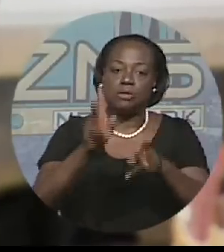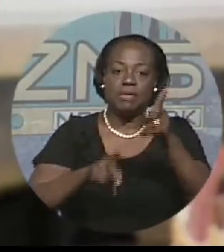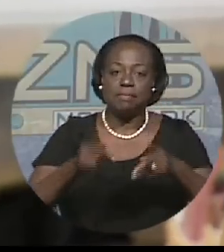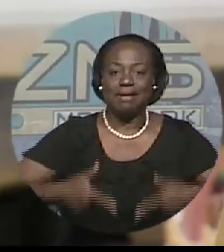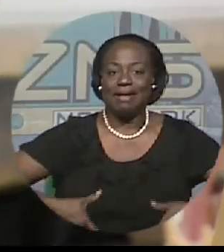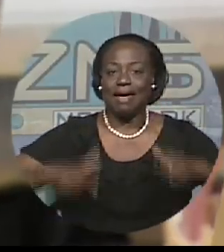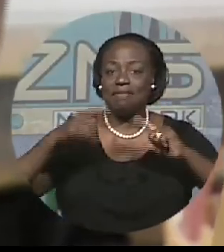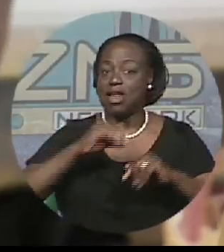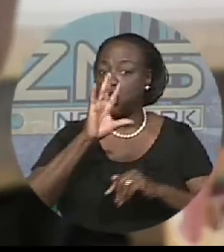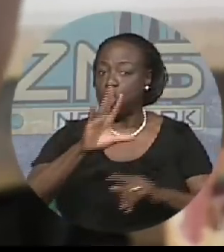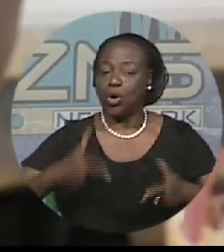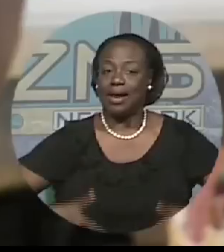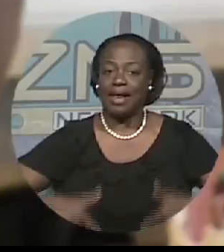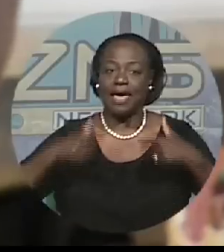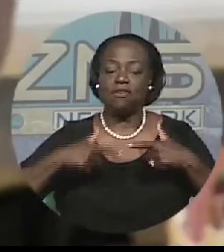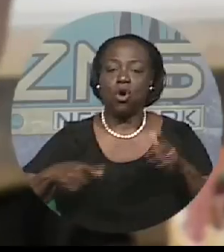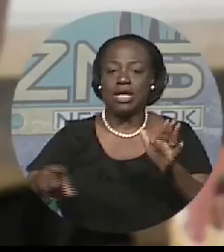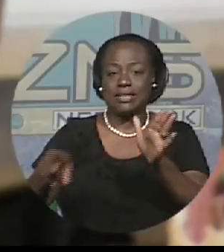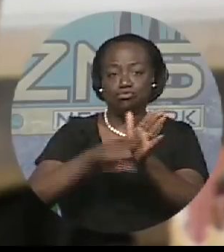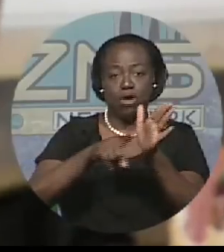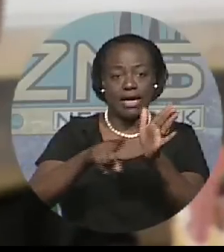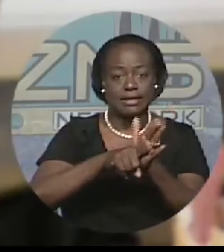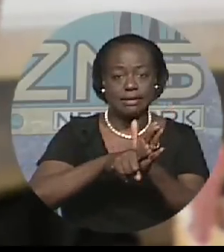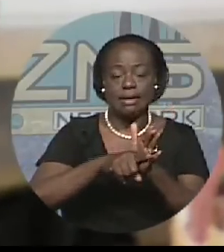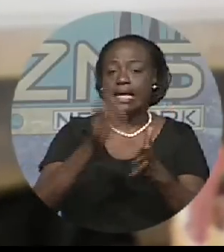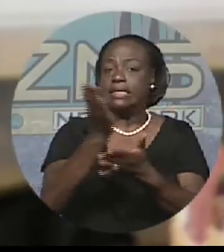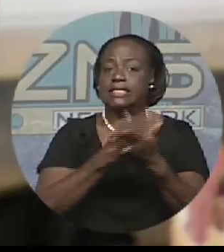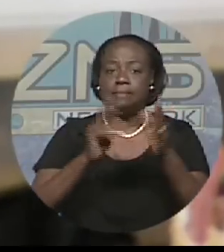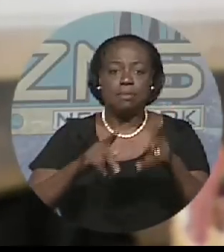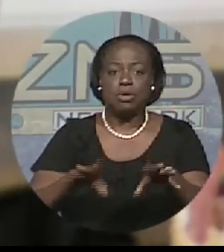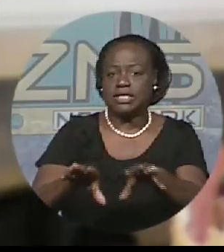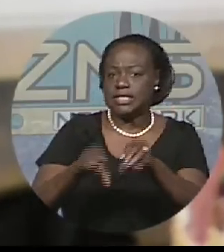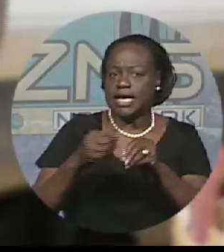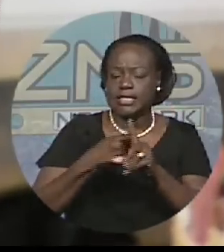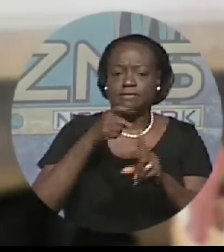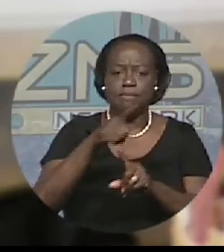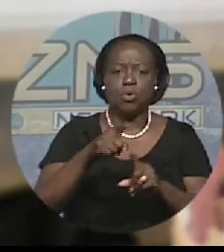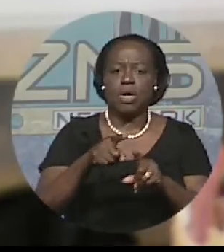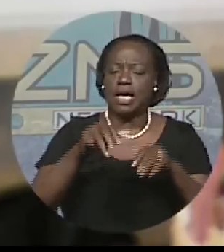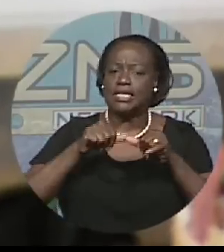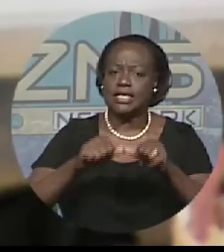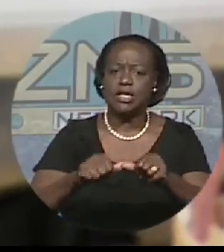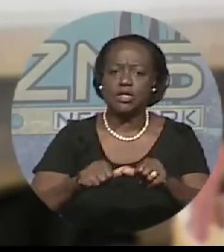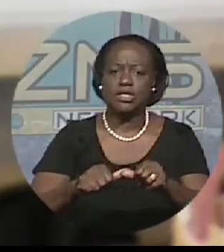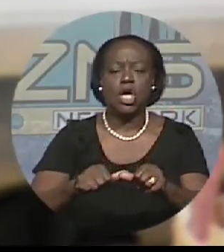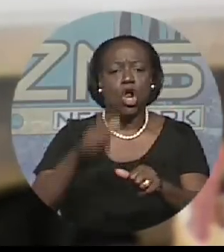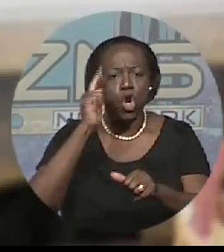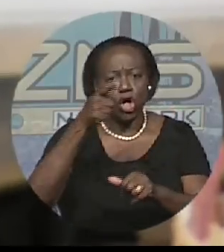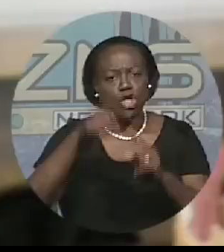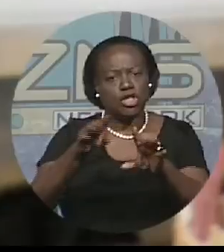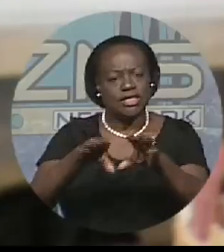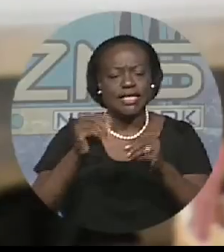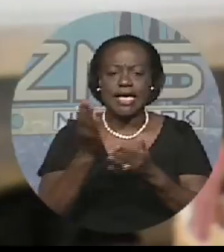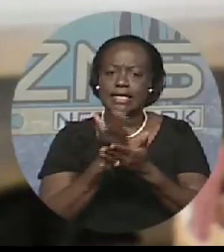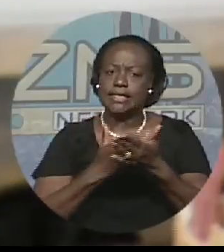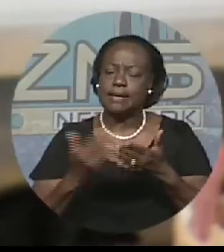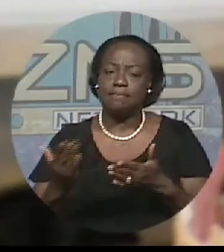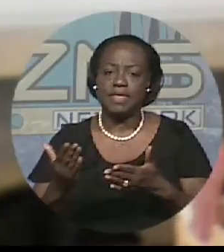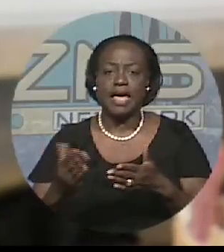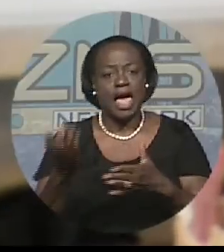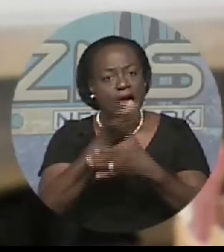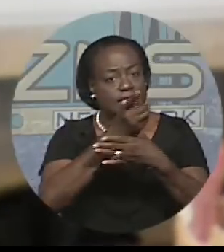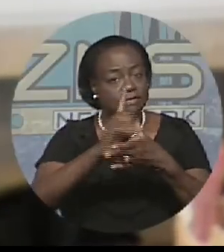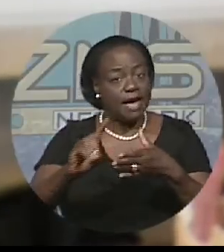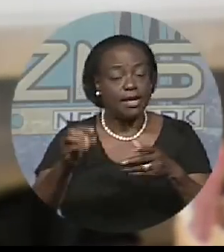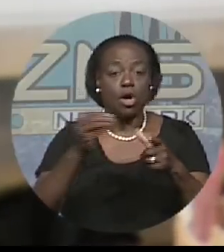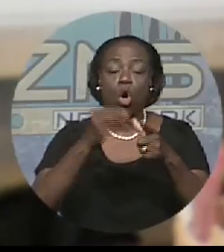own life? Are you going to be a subtractor, someone who continually takes from you, someone who continues looking to take something, a divider